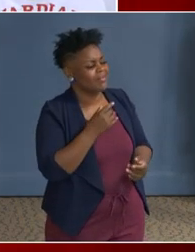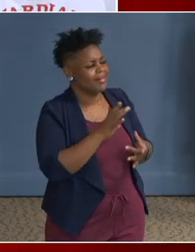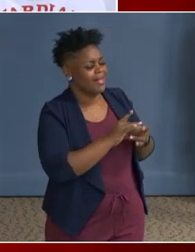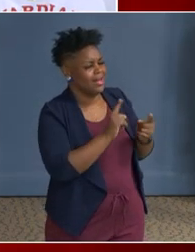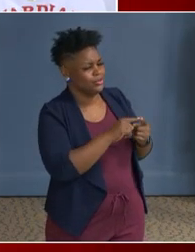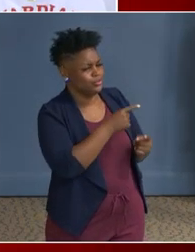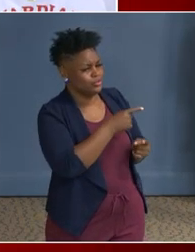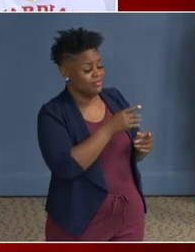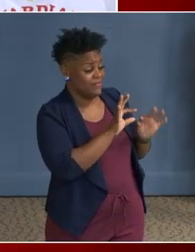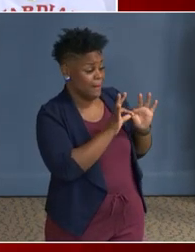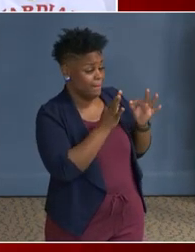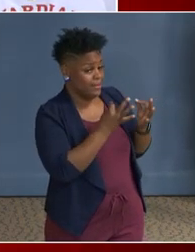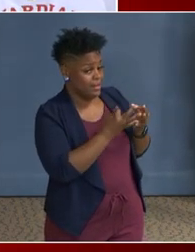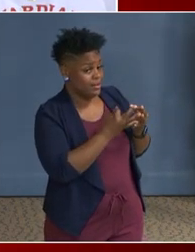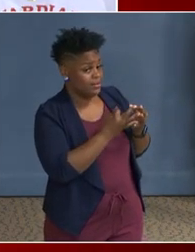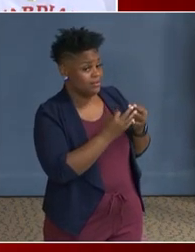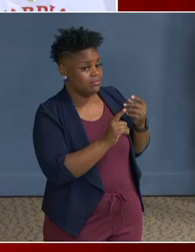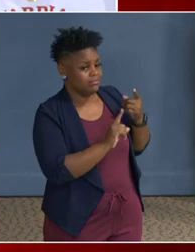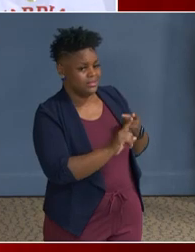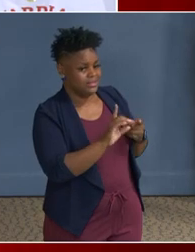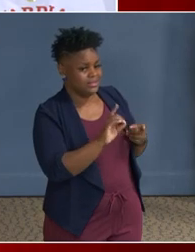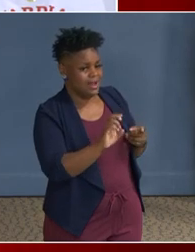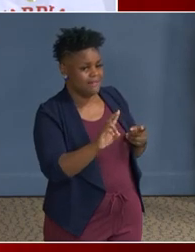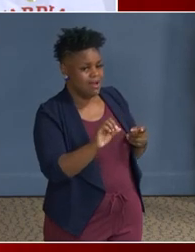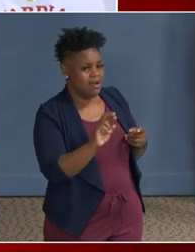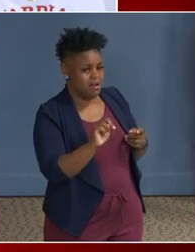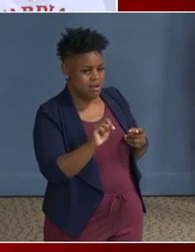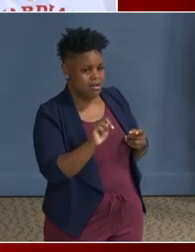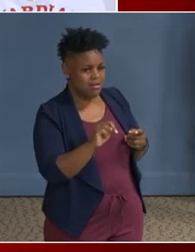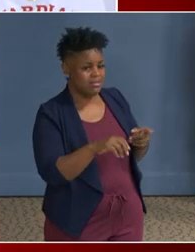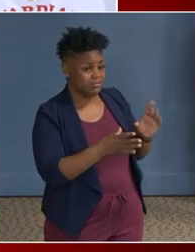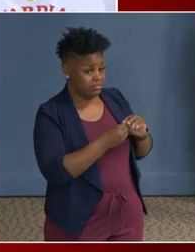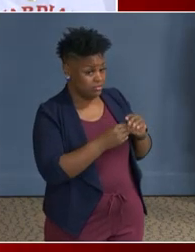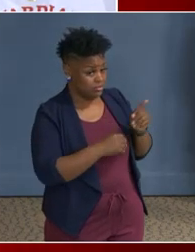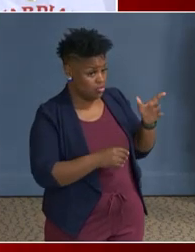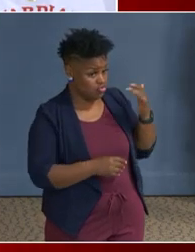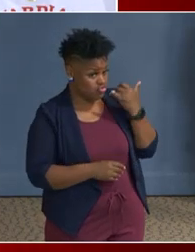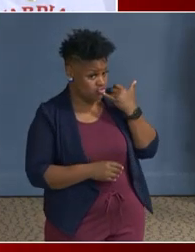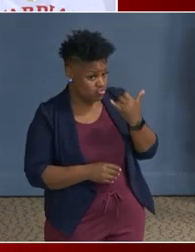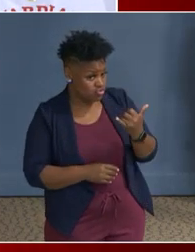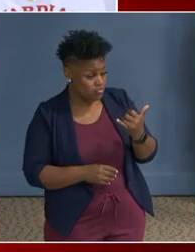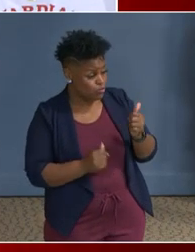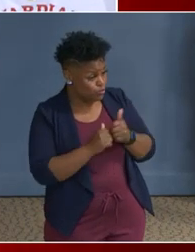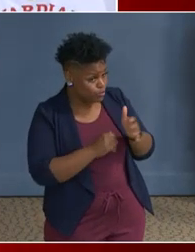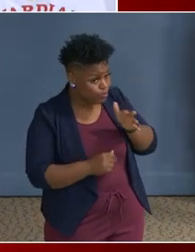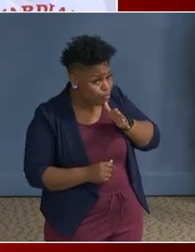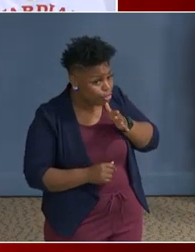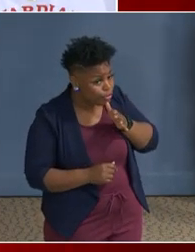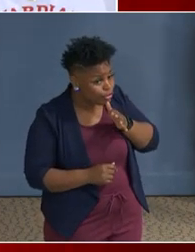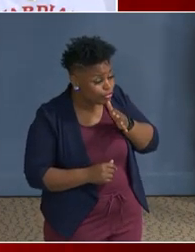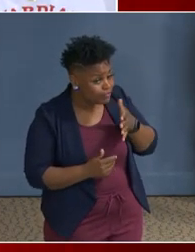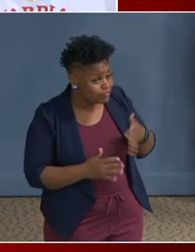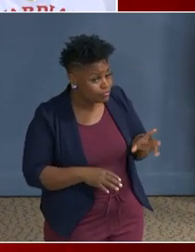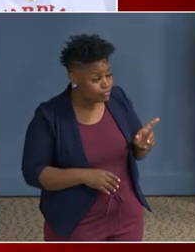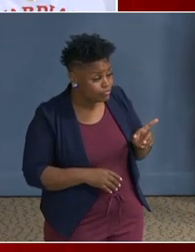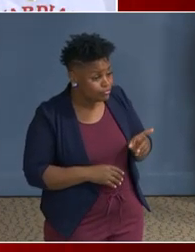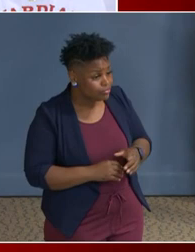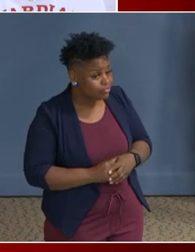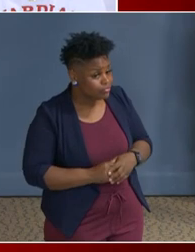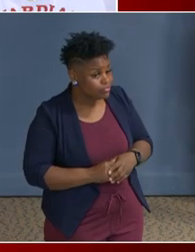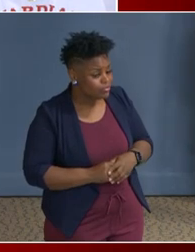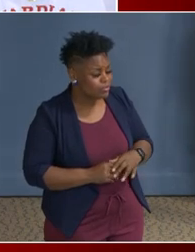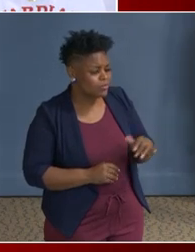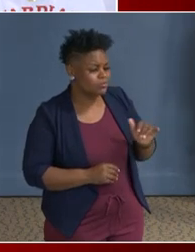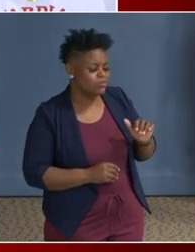member here as well, and they had said that you called and spoke with the mother, among other people. And there's also others who